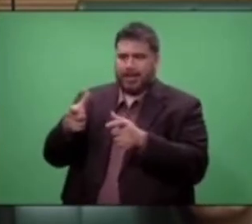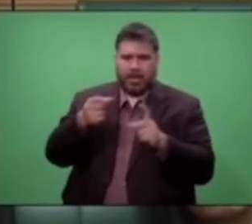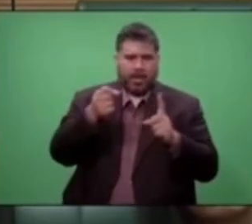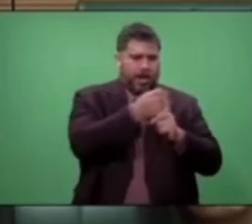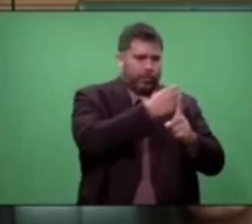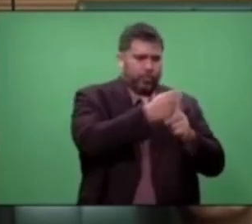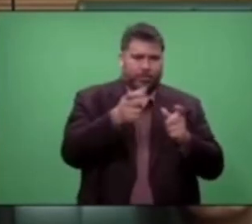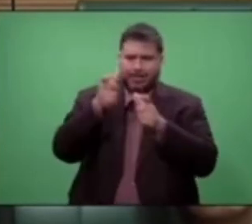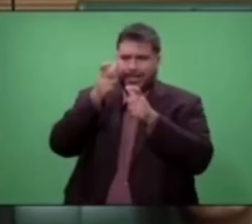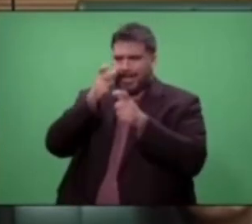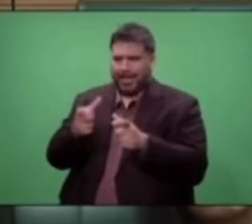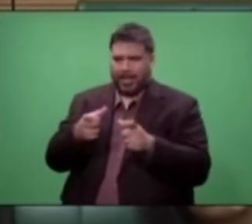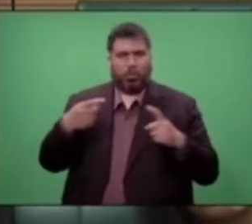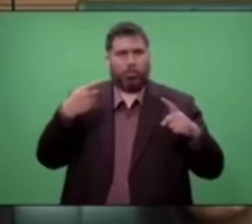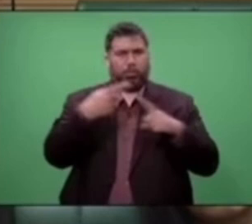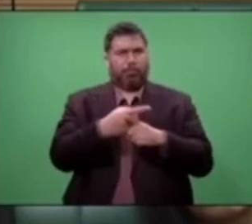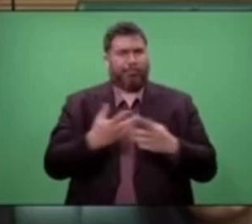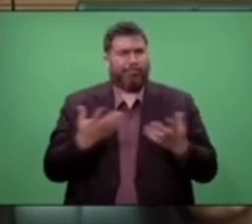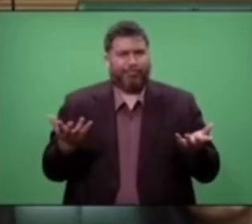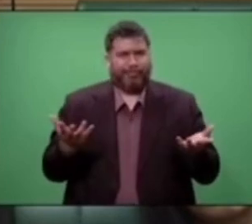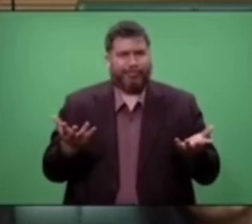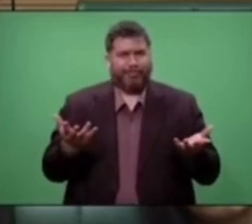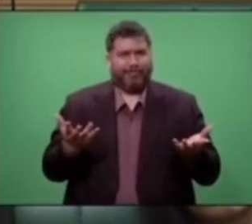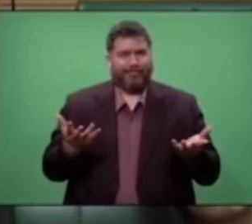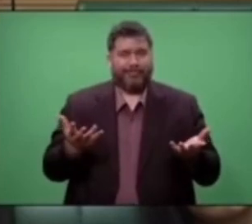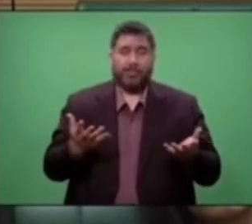of all the innocent